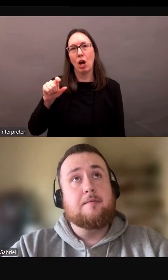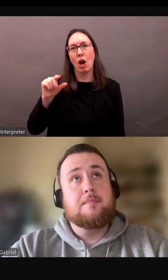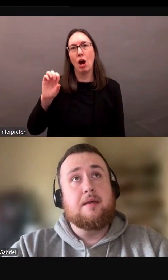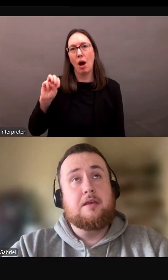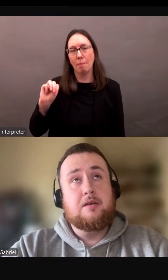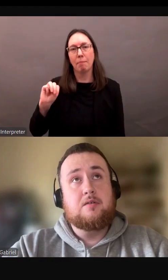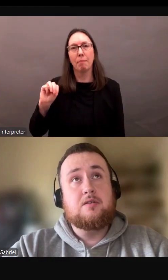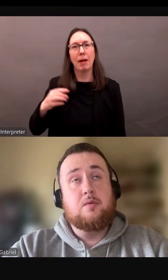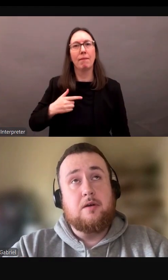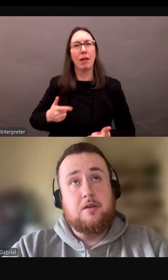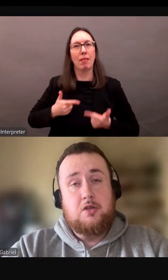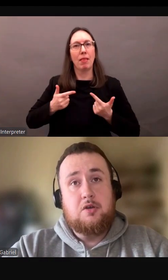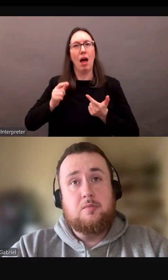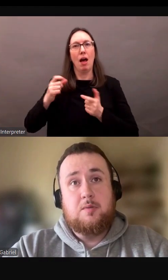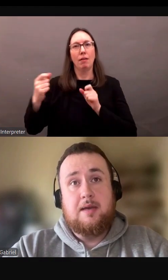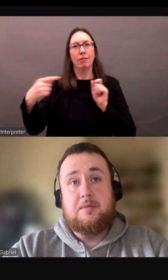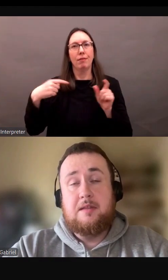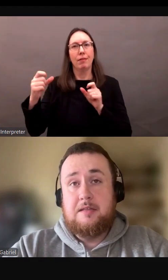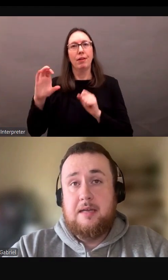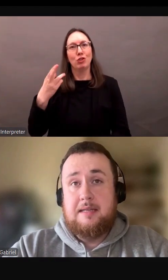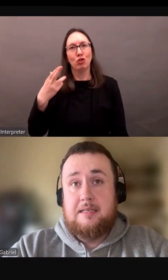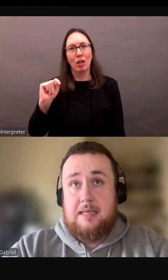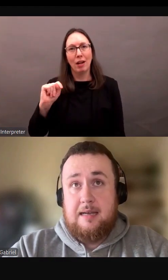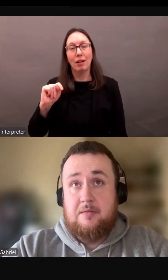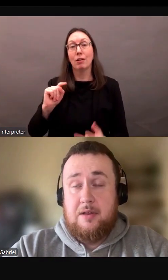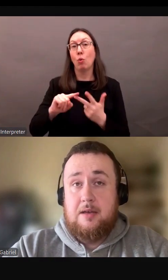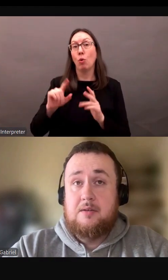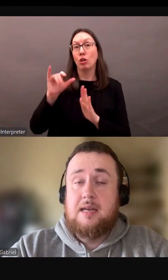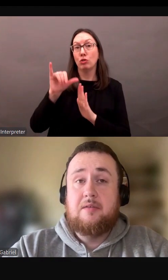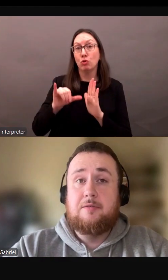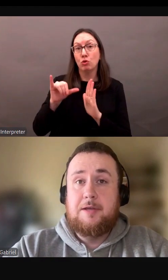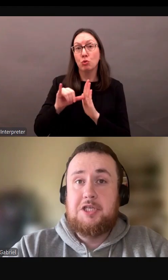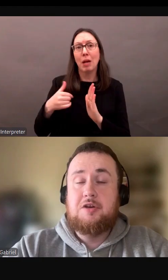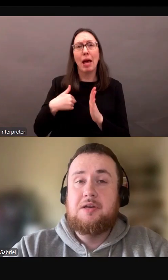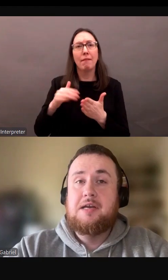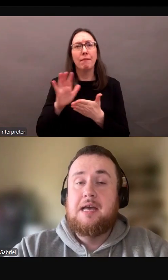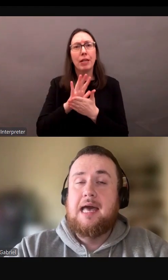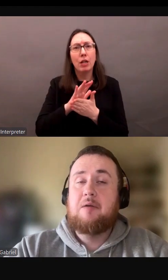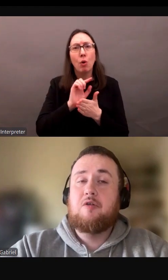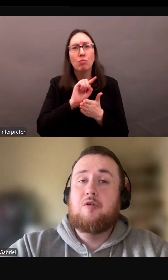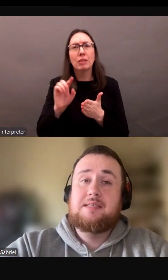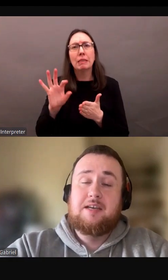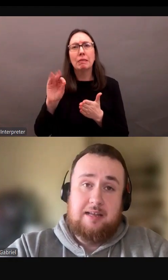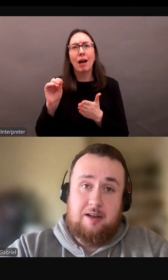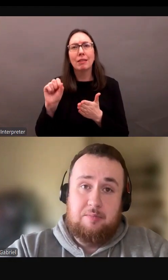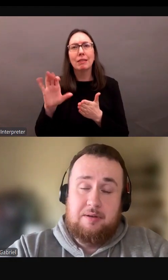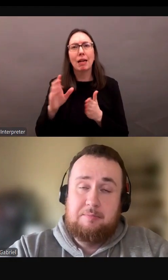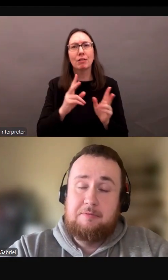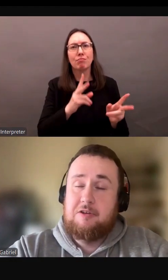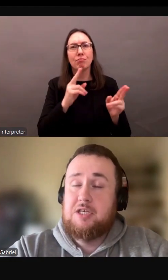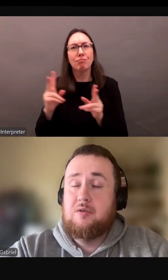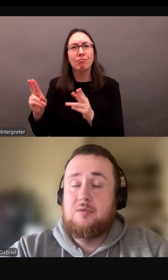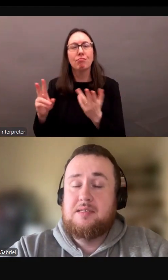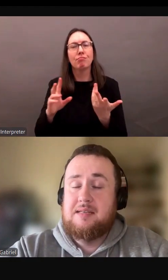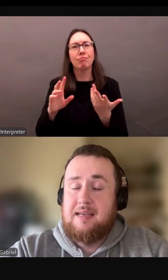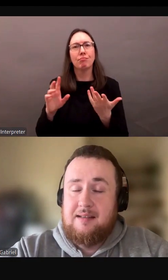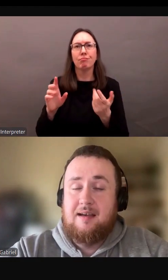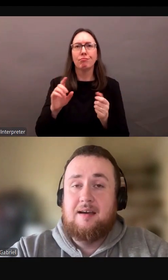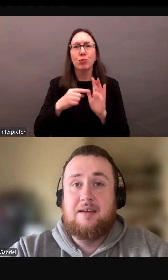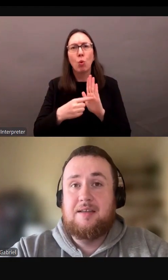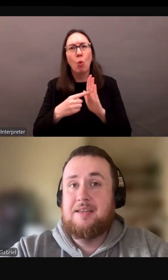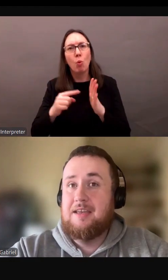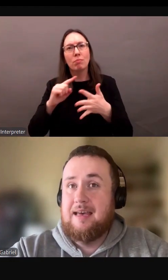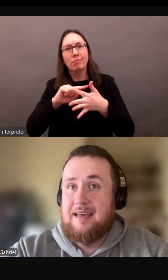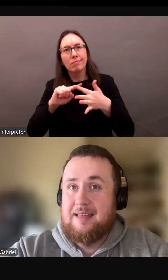our YouTube, which we have 90-second videos on every feature, and we're always here to help. Reach out to us on